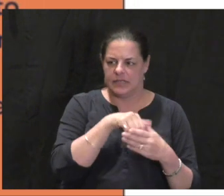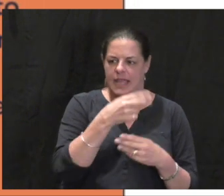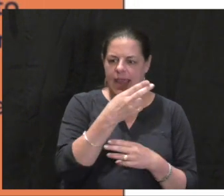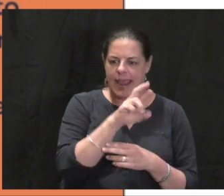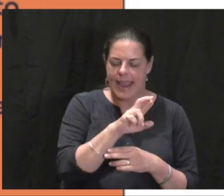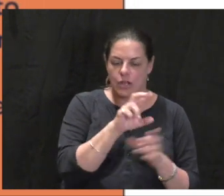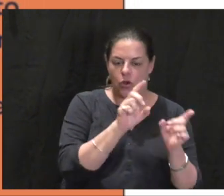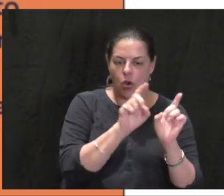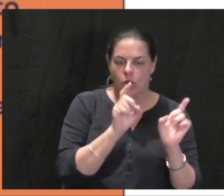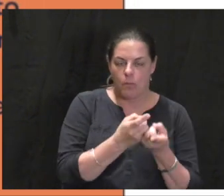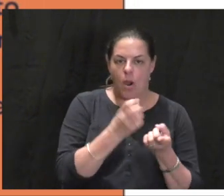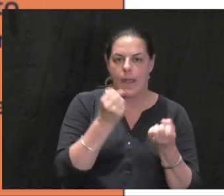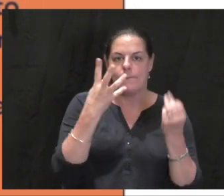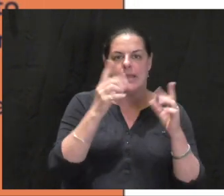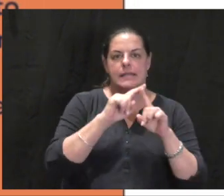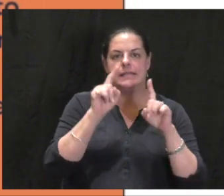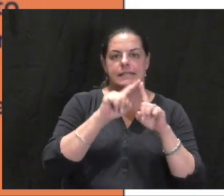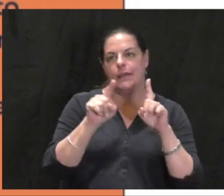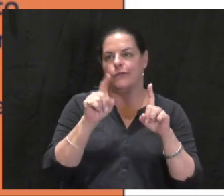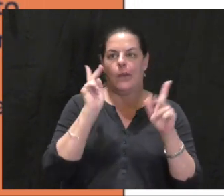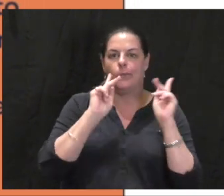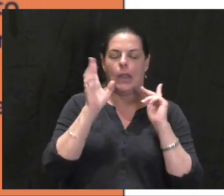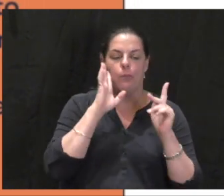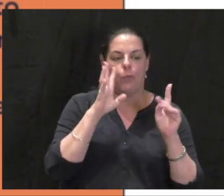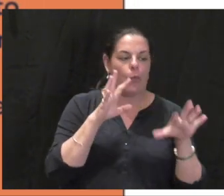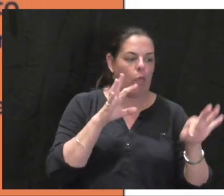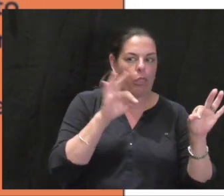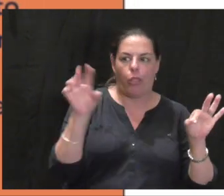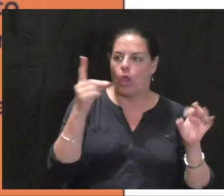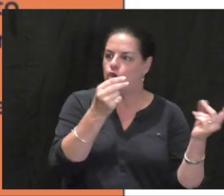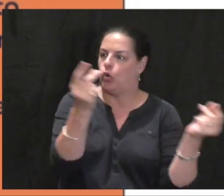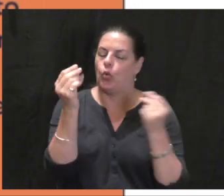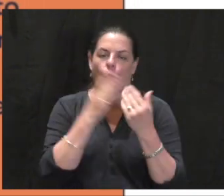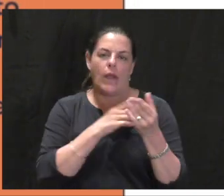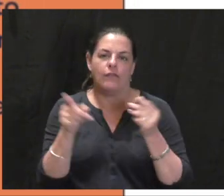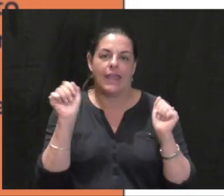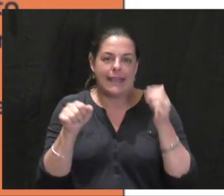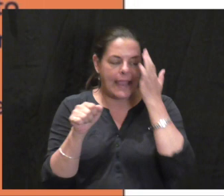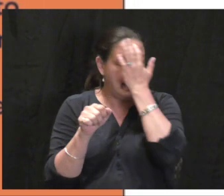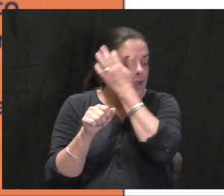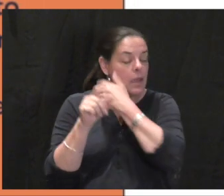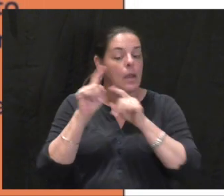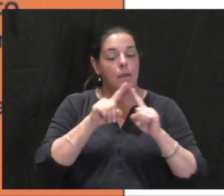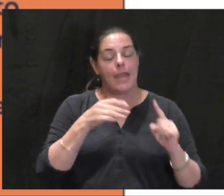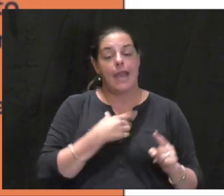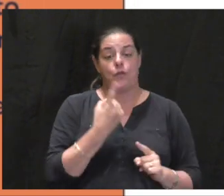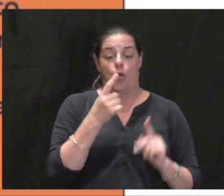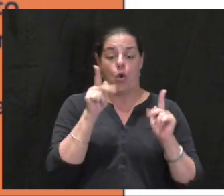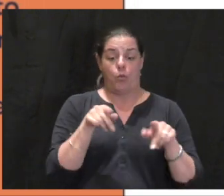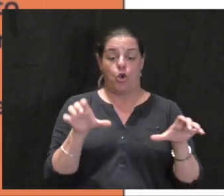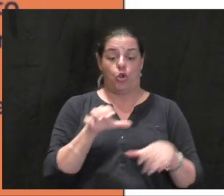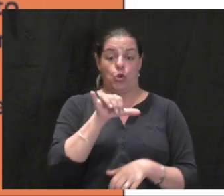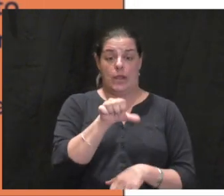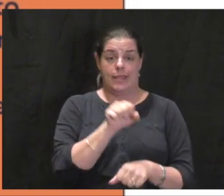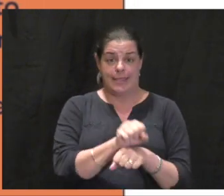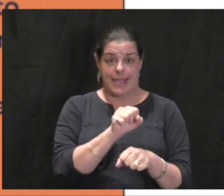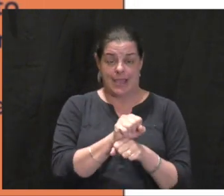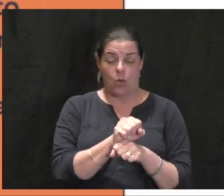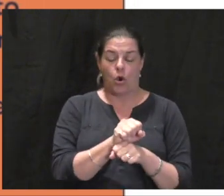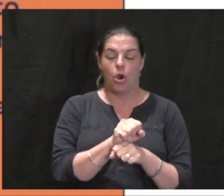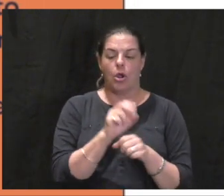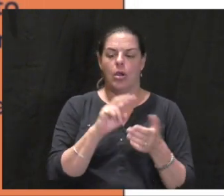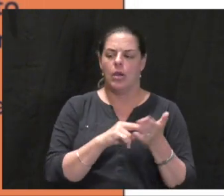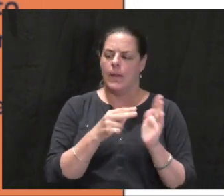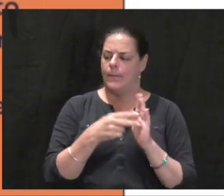the last year kind of developing an overarching strategy for how we are being strategic and intentional about how we approach recruiting teachers